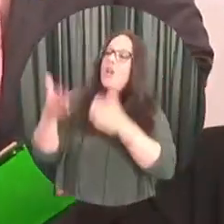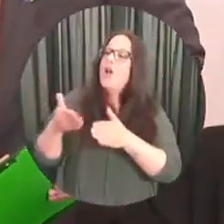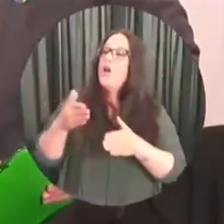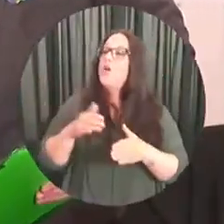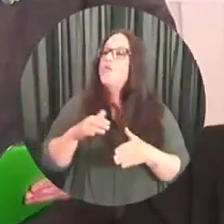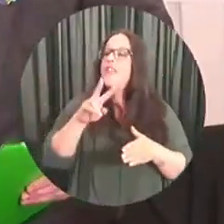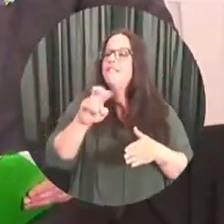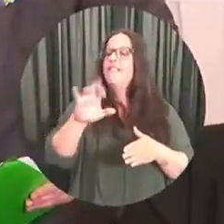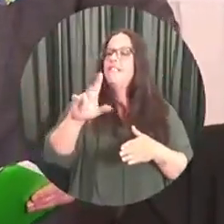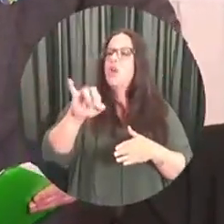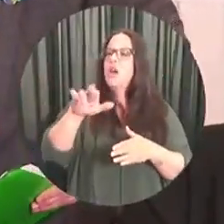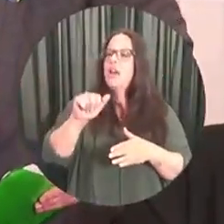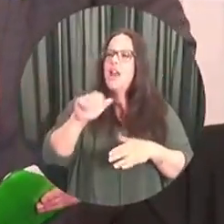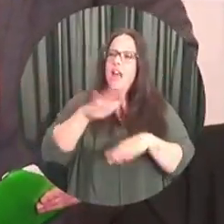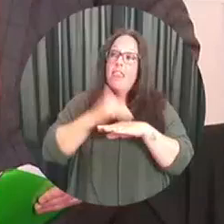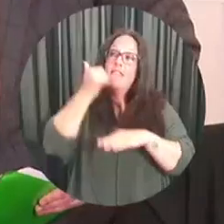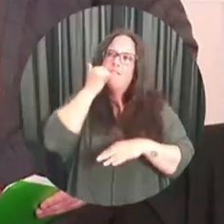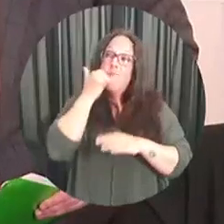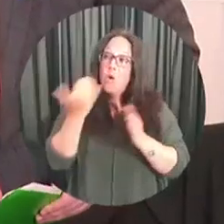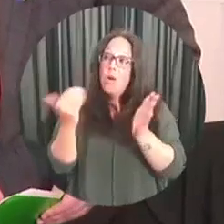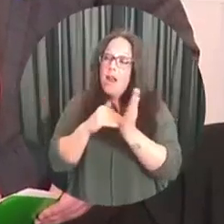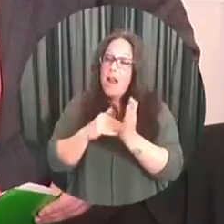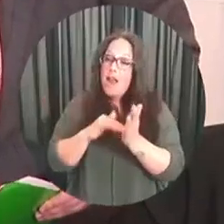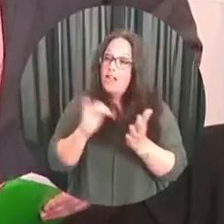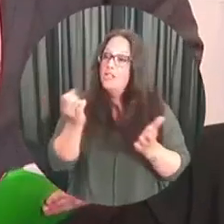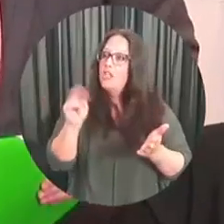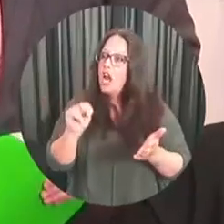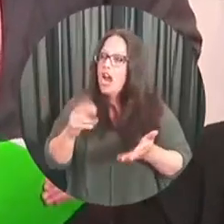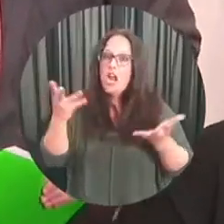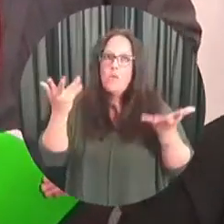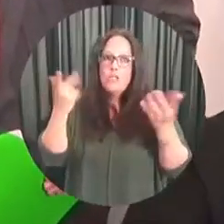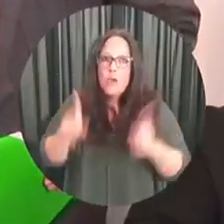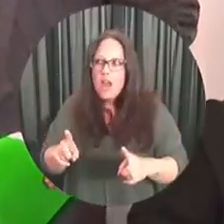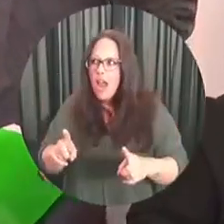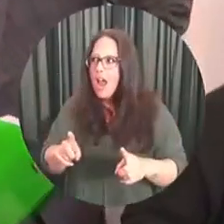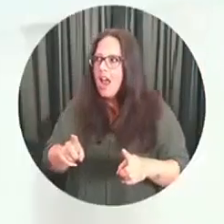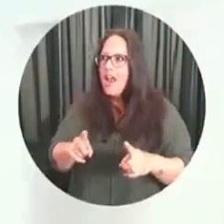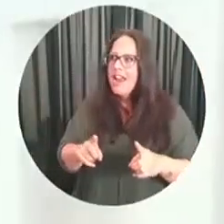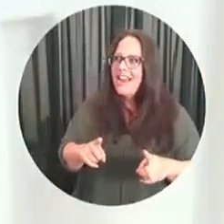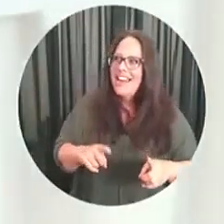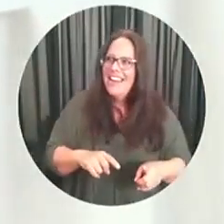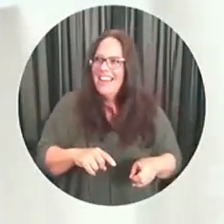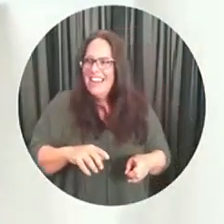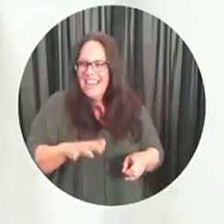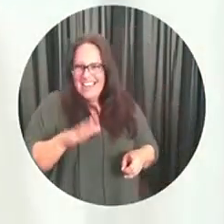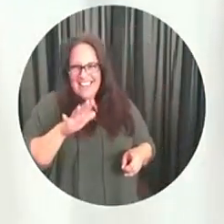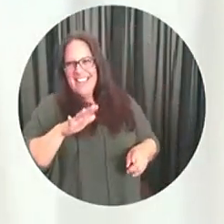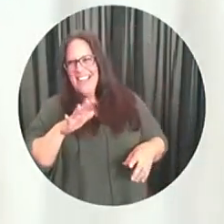John, phone hasn't rang for 5 minutes. That's what I'm saying. five whole minutes.